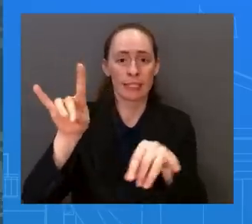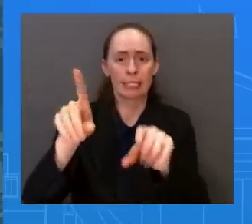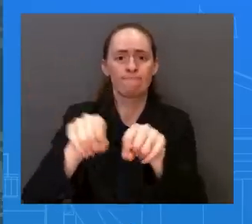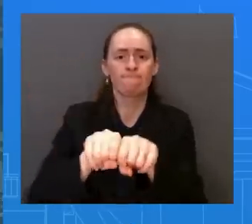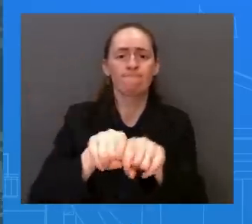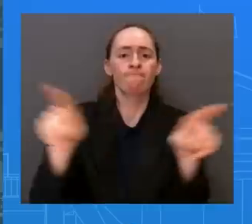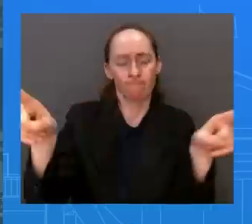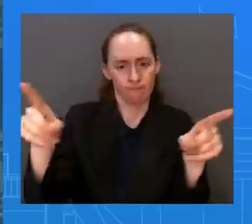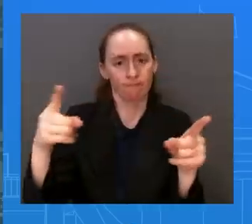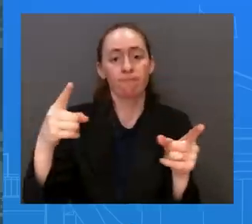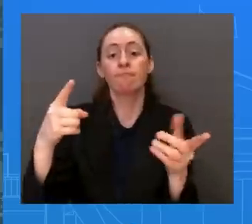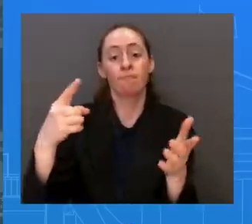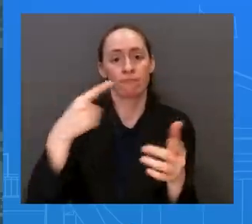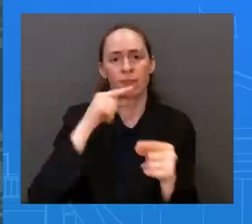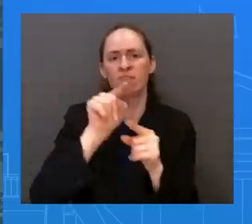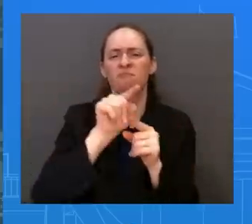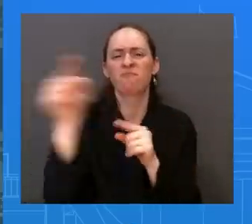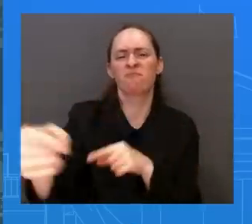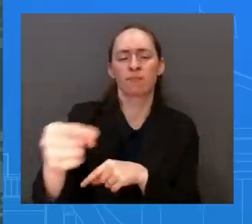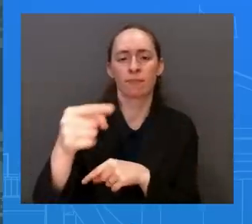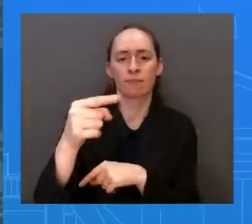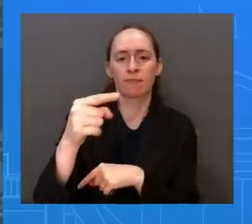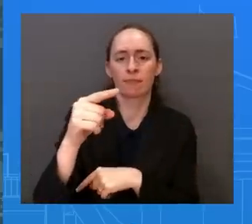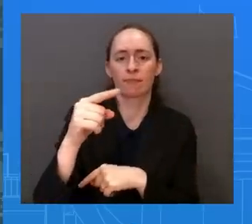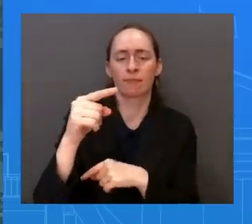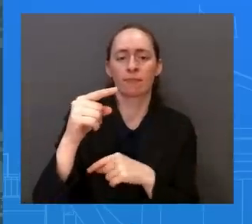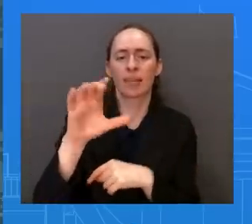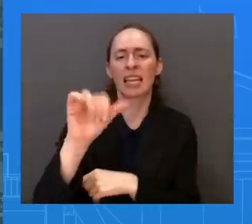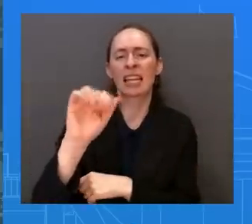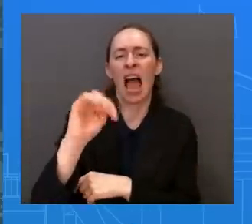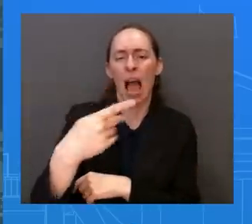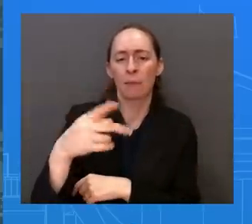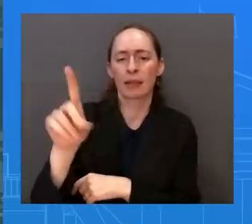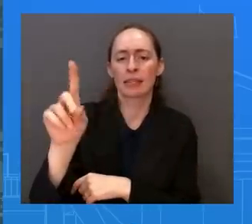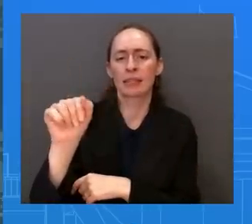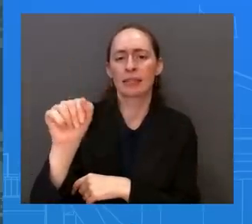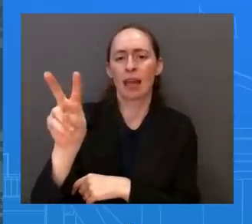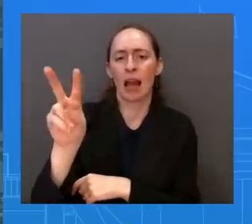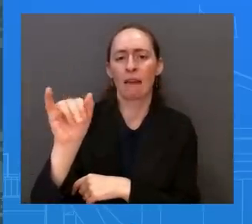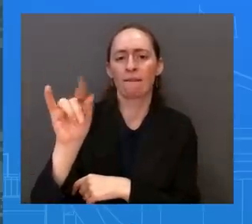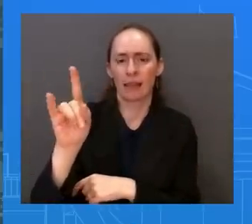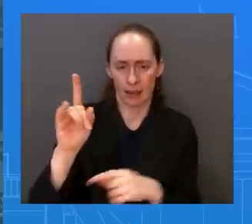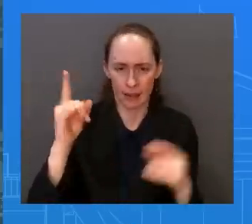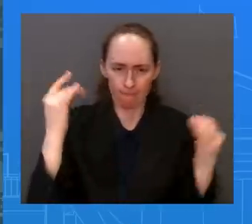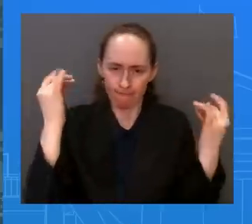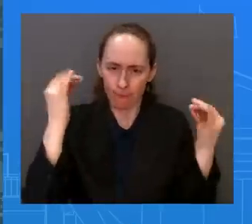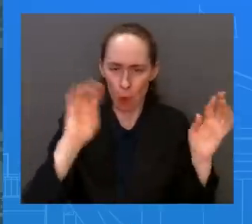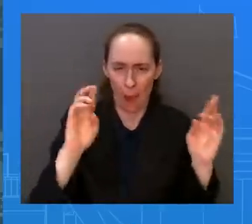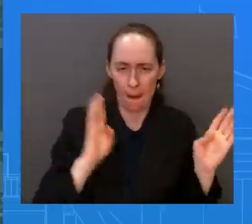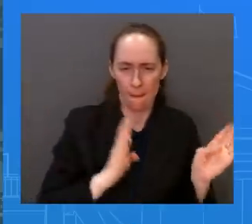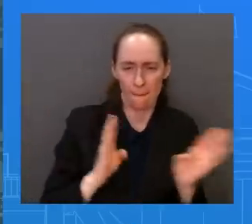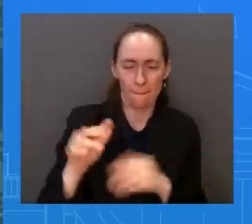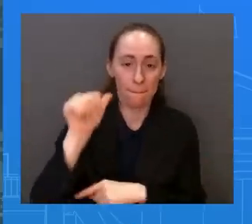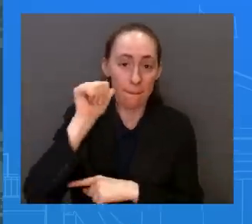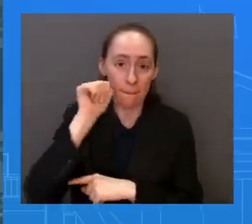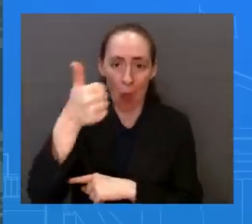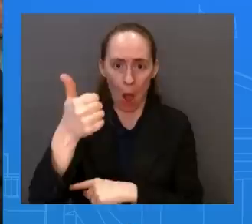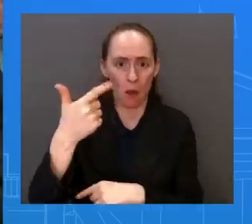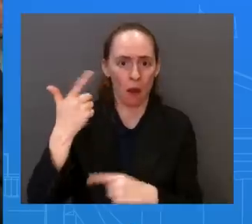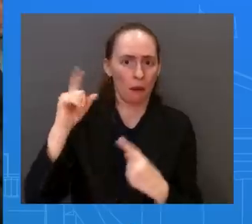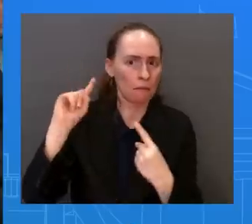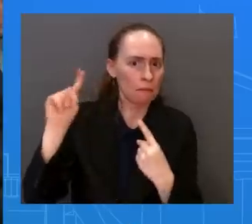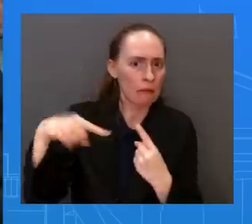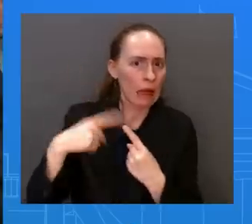on his speech for tomorrow night. I just don't have an update on his return, and I'm sure it'll be sometime this afternoon. A different